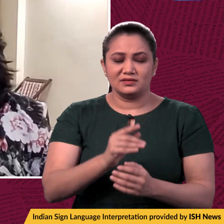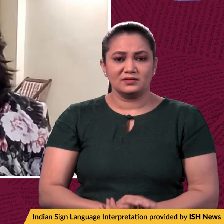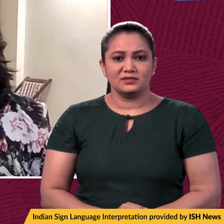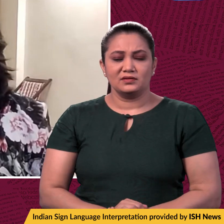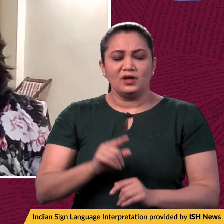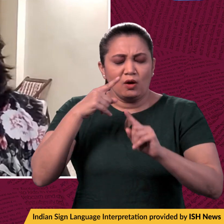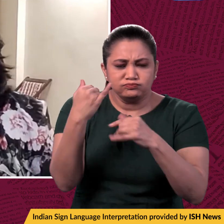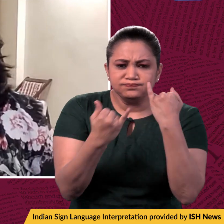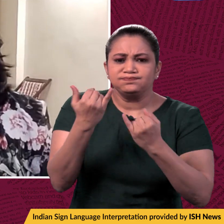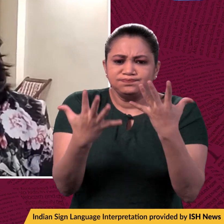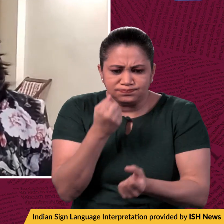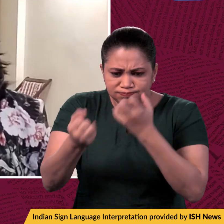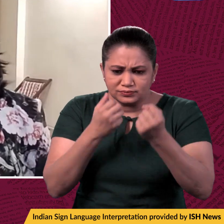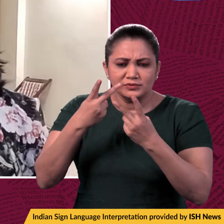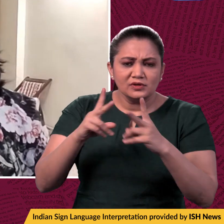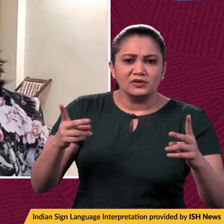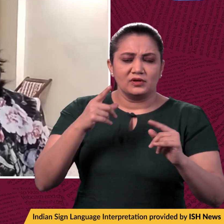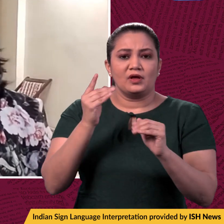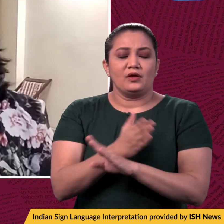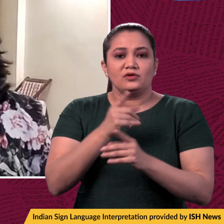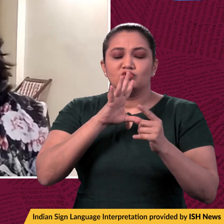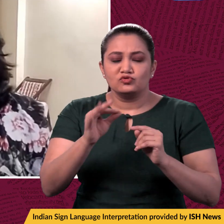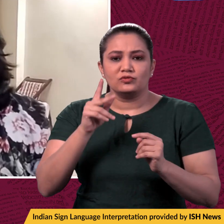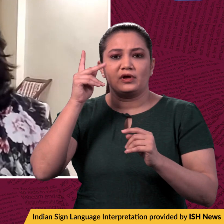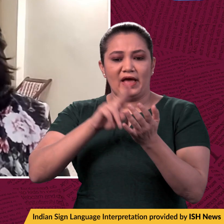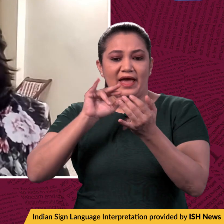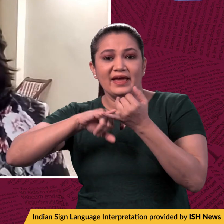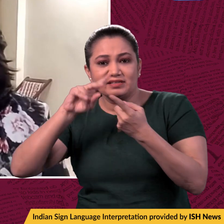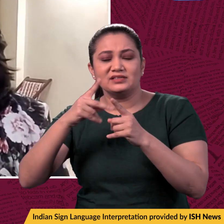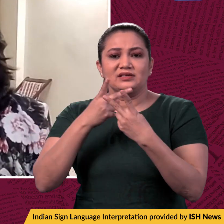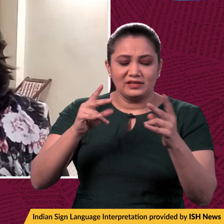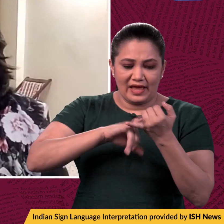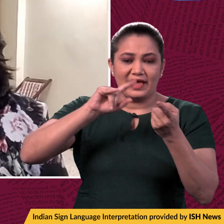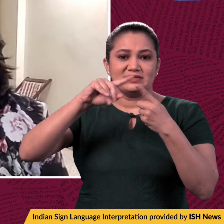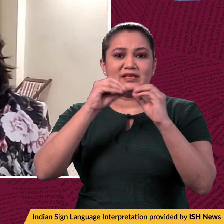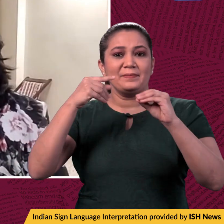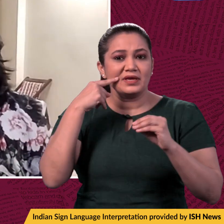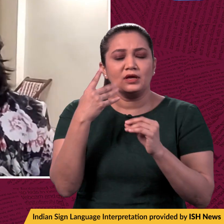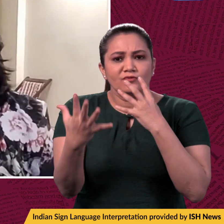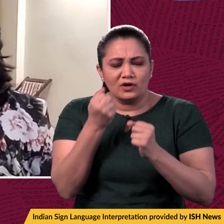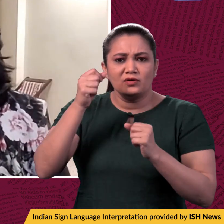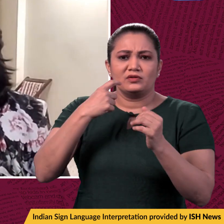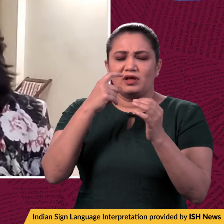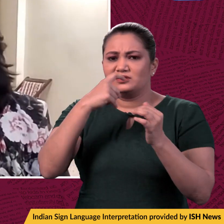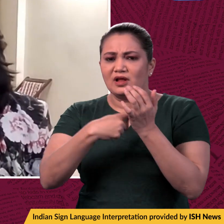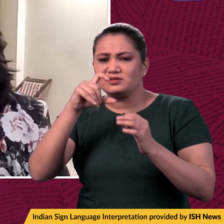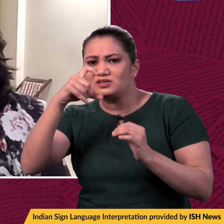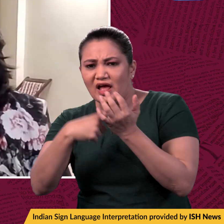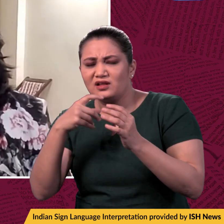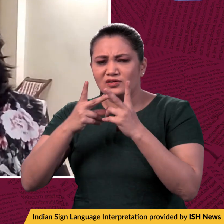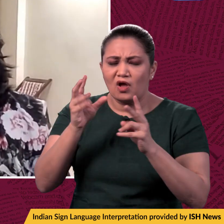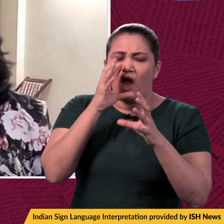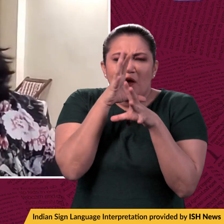to the Indian Express, comes in light of revelations made by the Securities and Exchange Board of India that Ramakrishna had